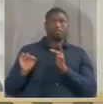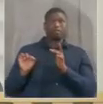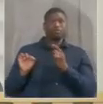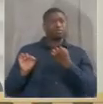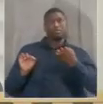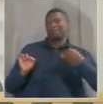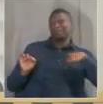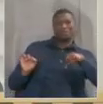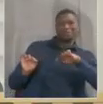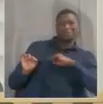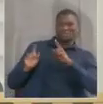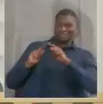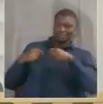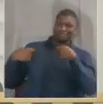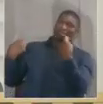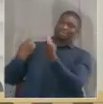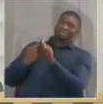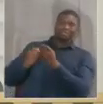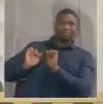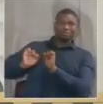privy to the